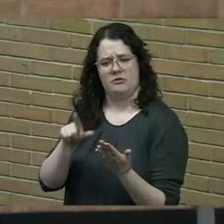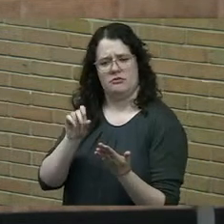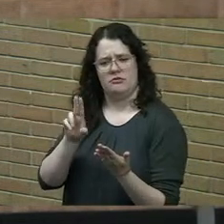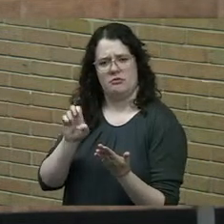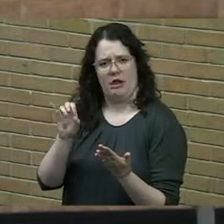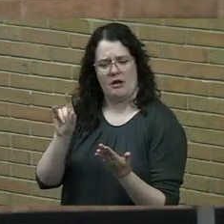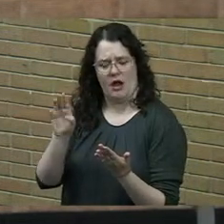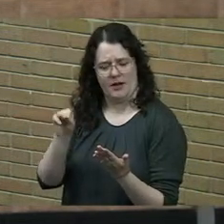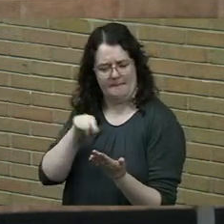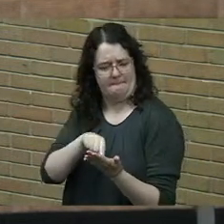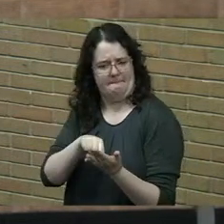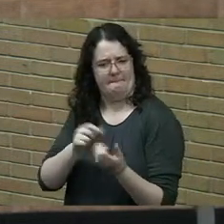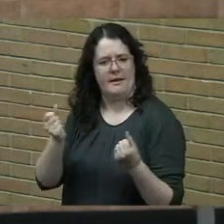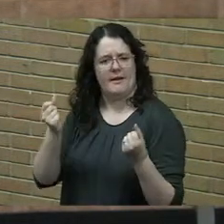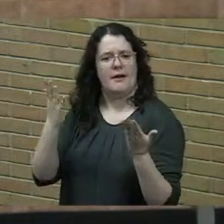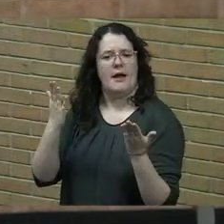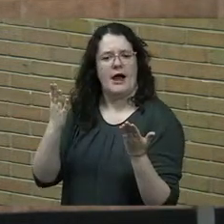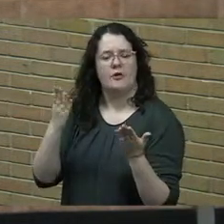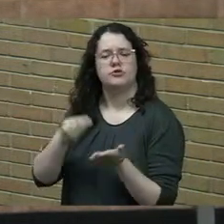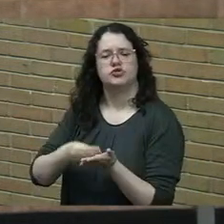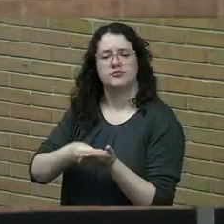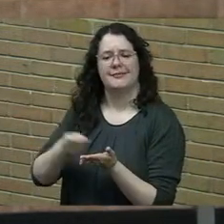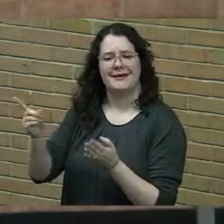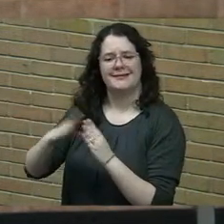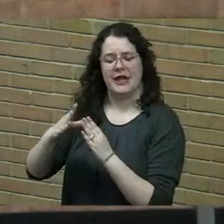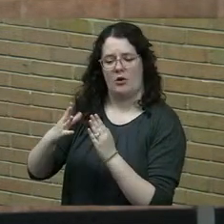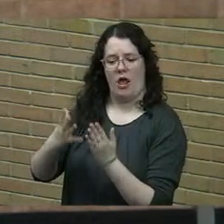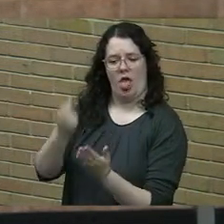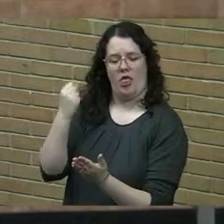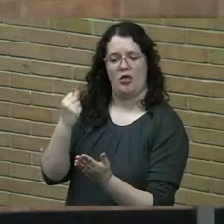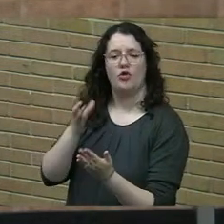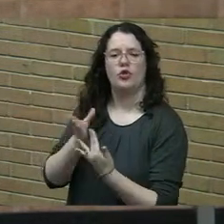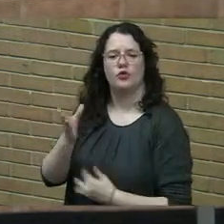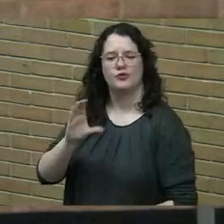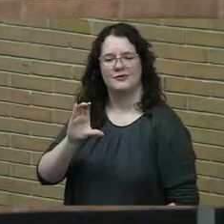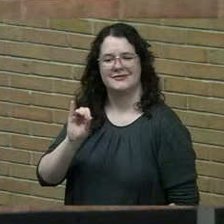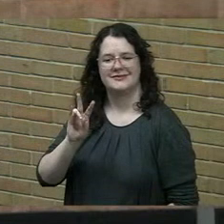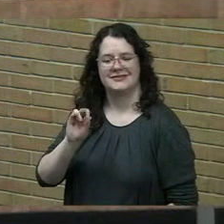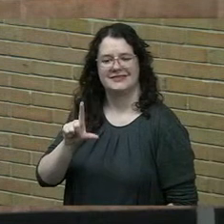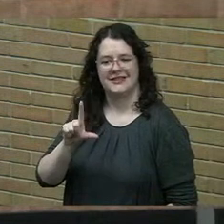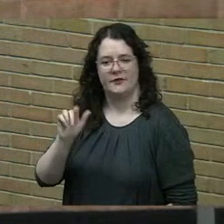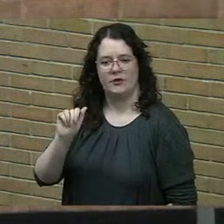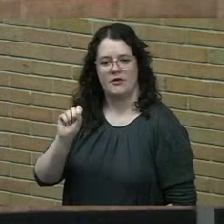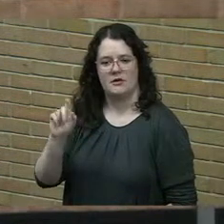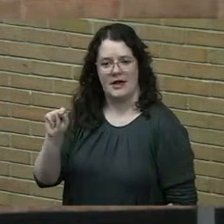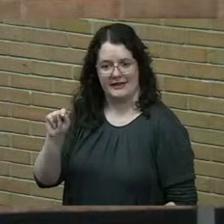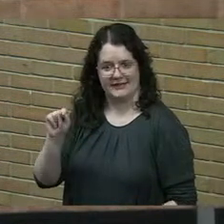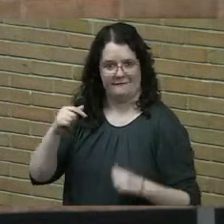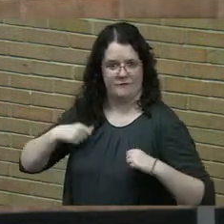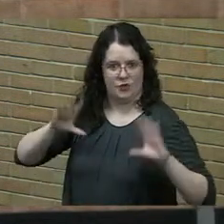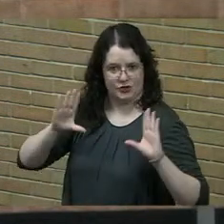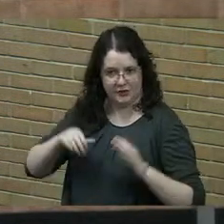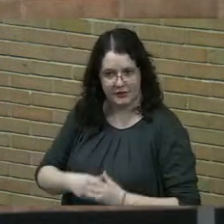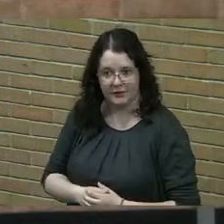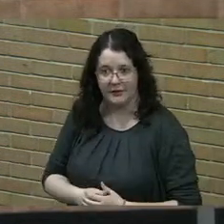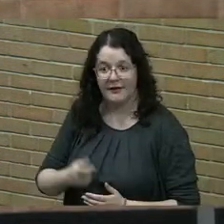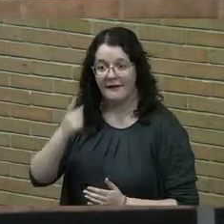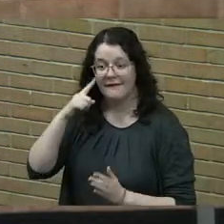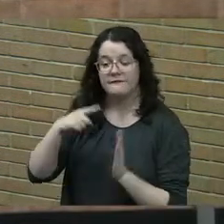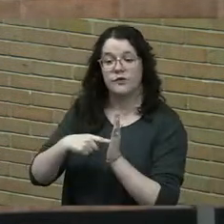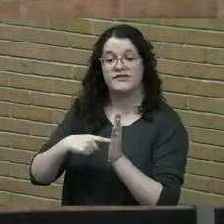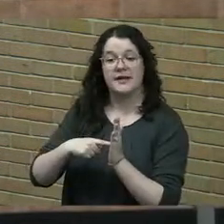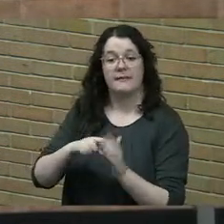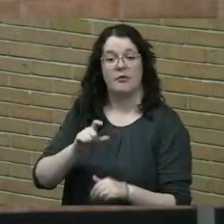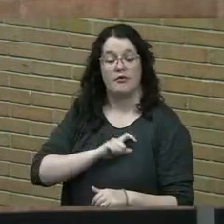much money the town has seized from people through civil asset forfeiture for example, when the cops pull somebody over and they